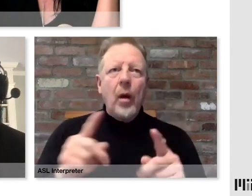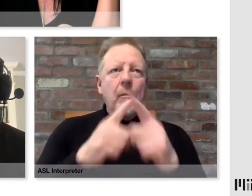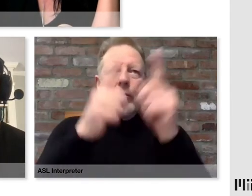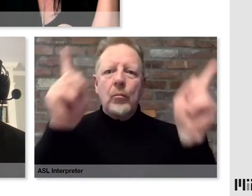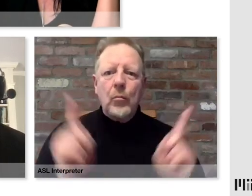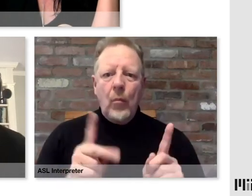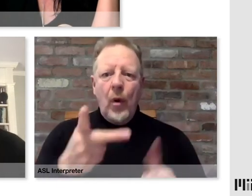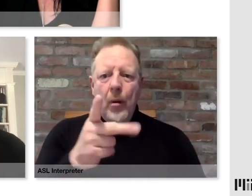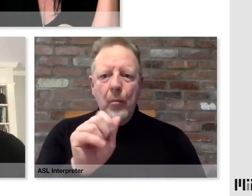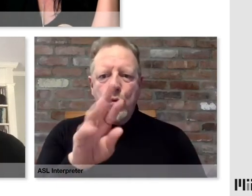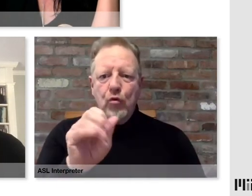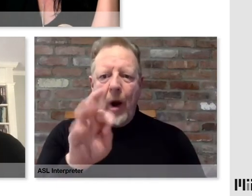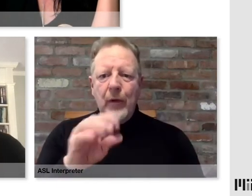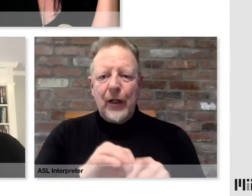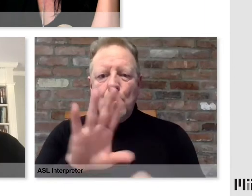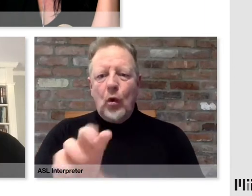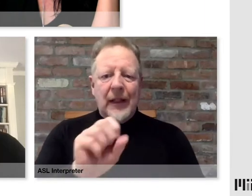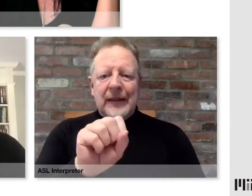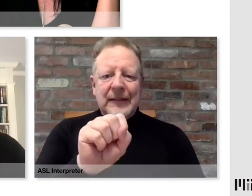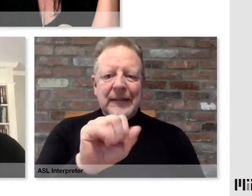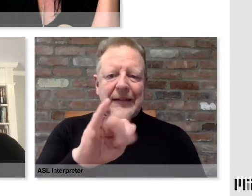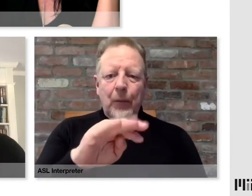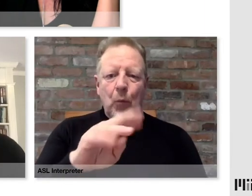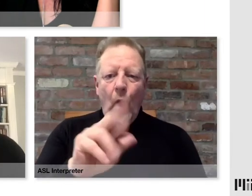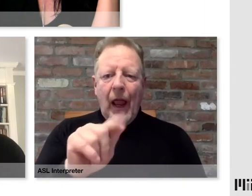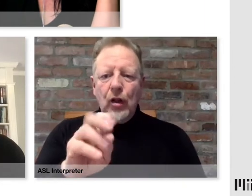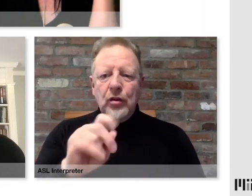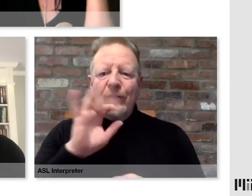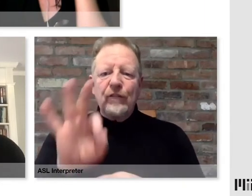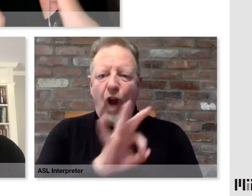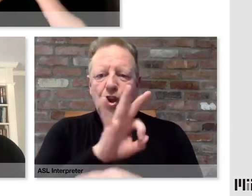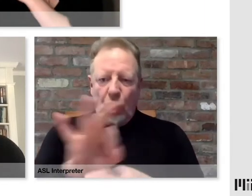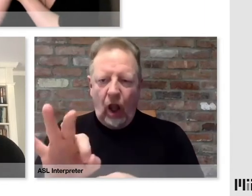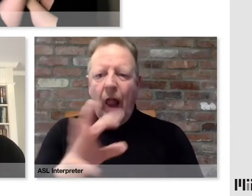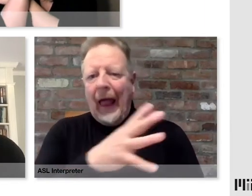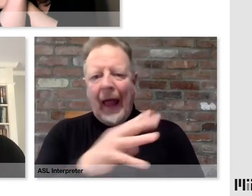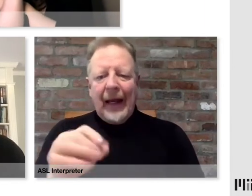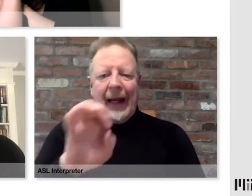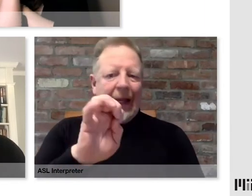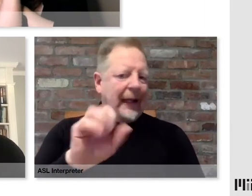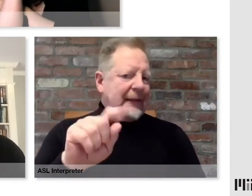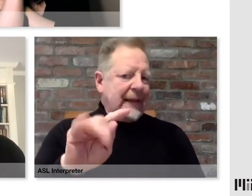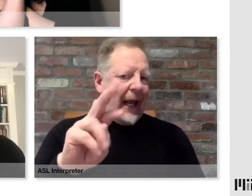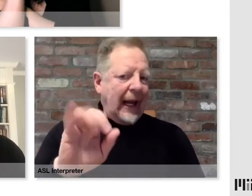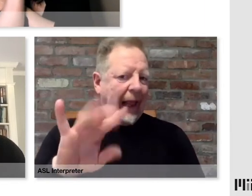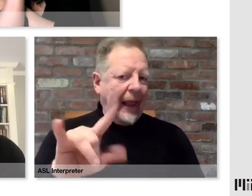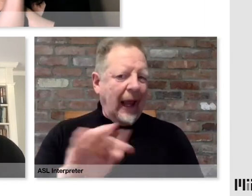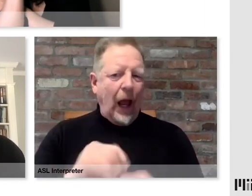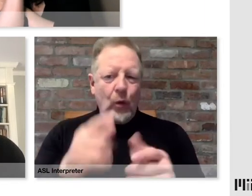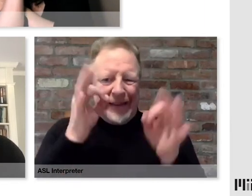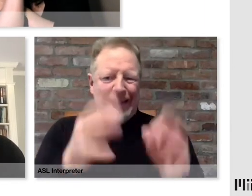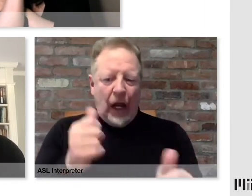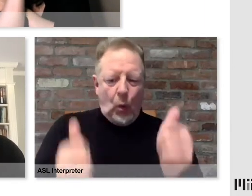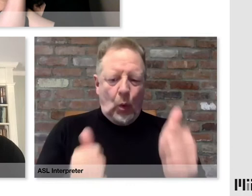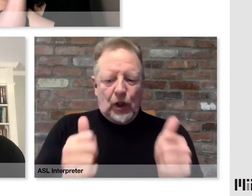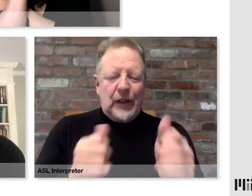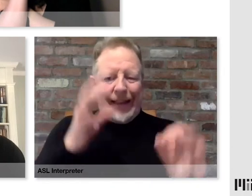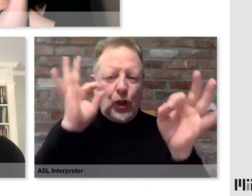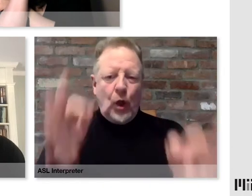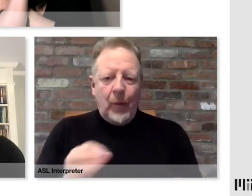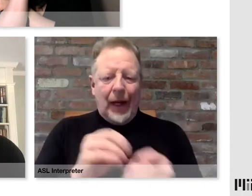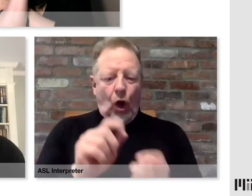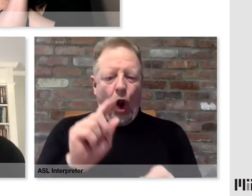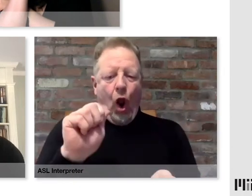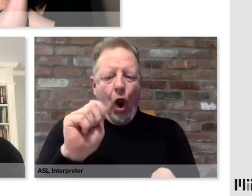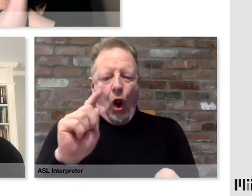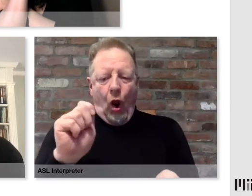Do visual parameters in your simulations serve both functionally and aesthetically? How do you decide on the determination and altering of visual